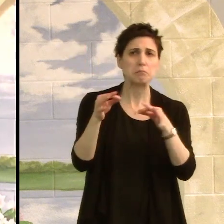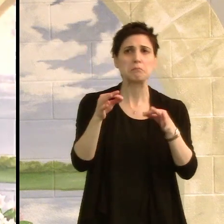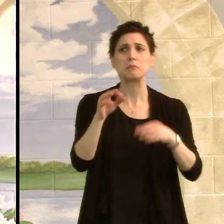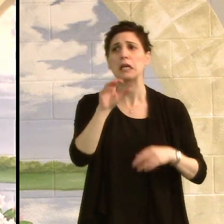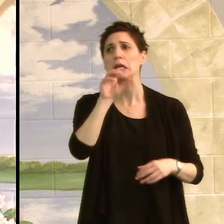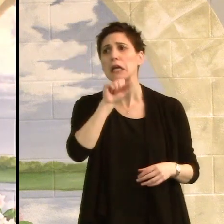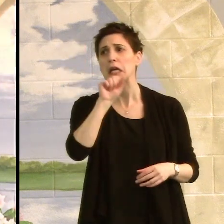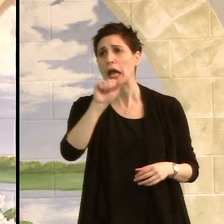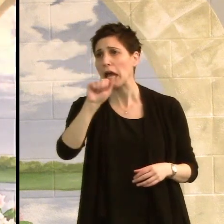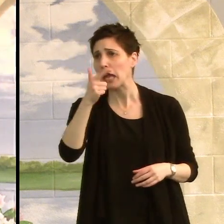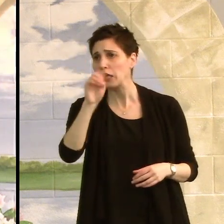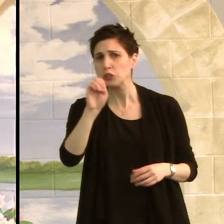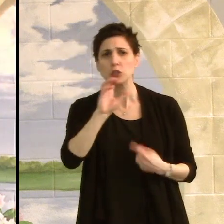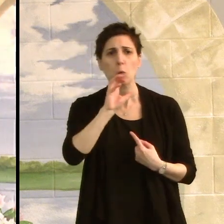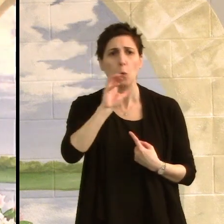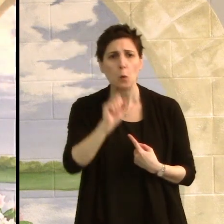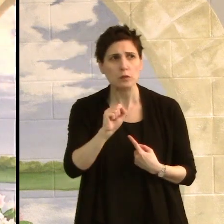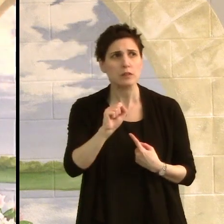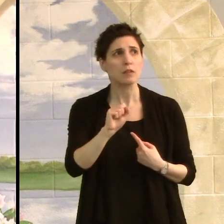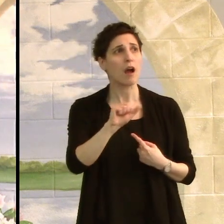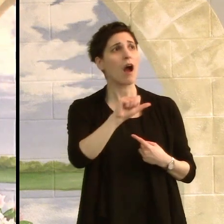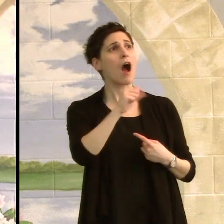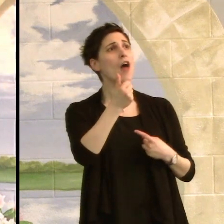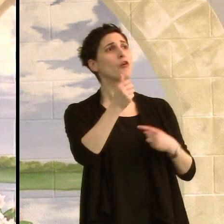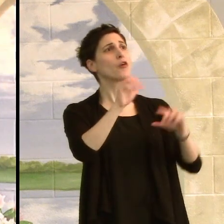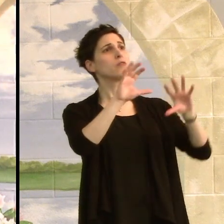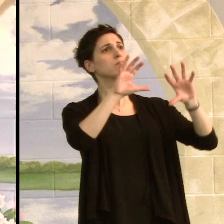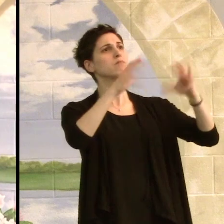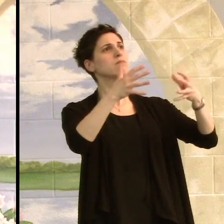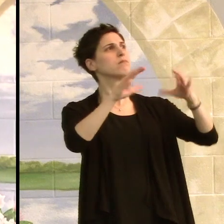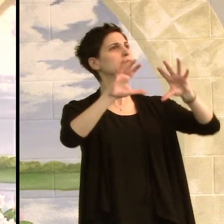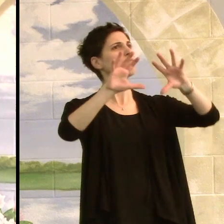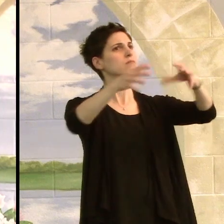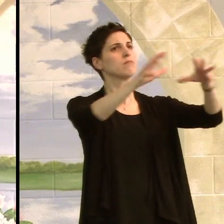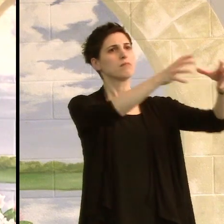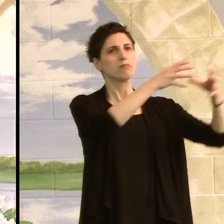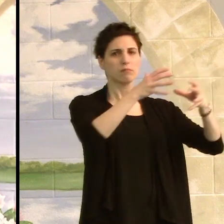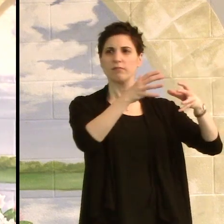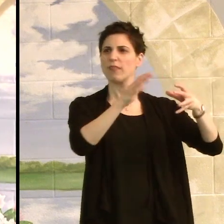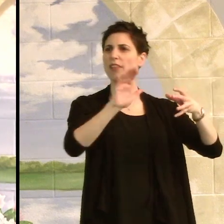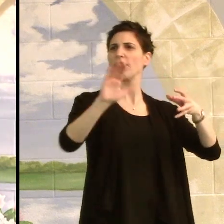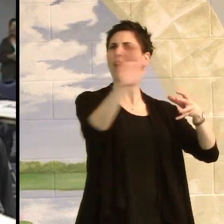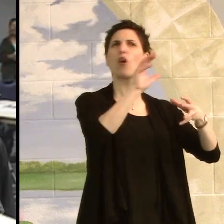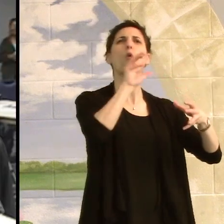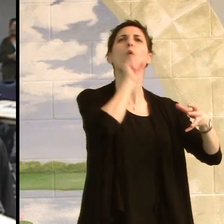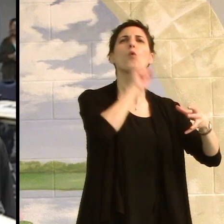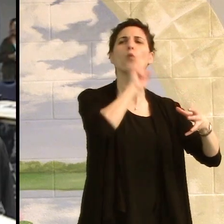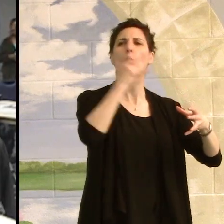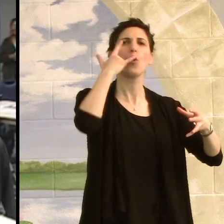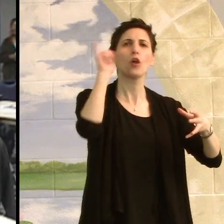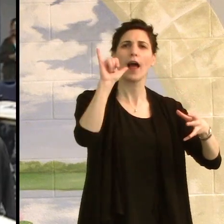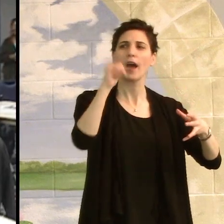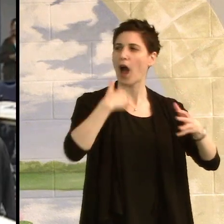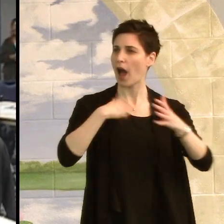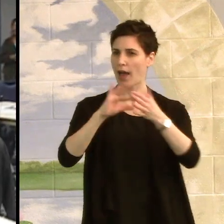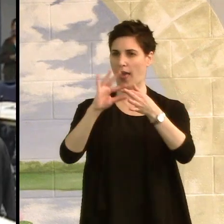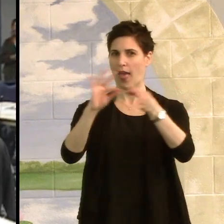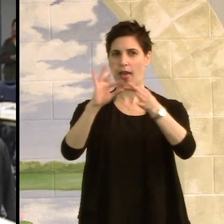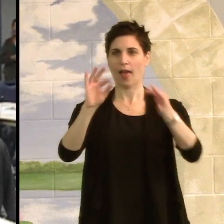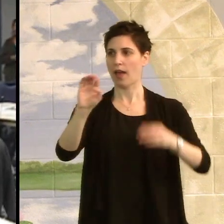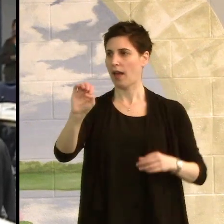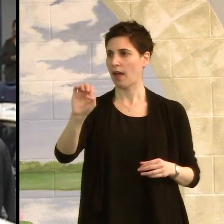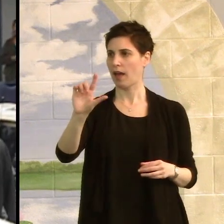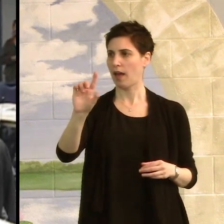aging in other societies, with an emphasis on the term elder, meaning an older